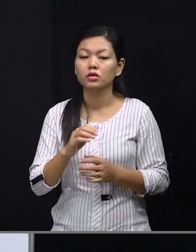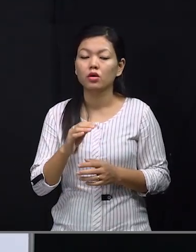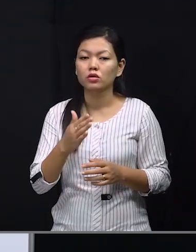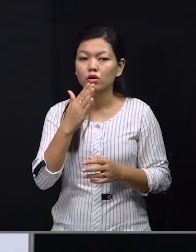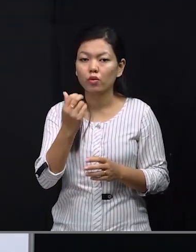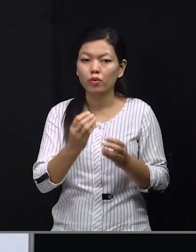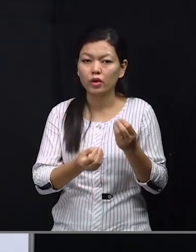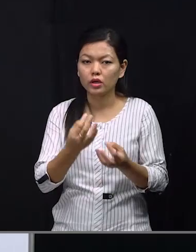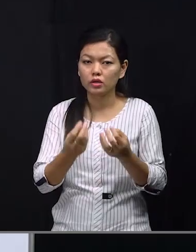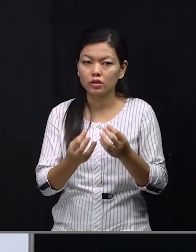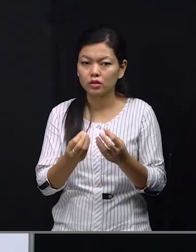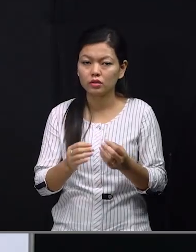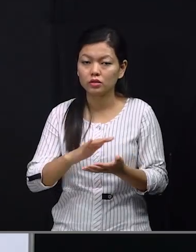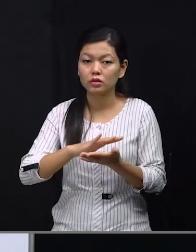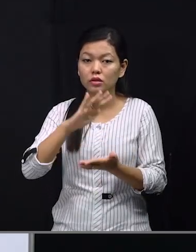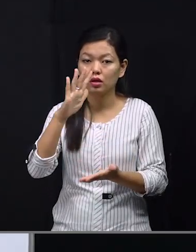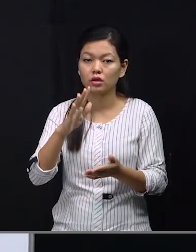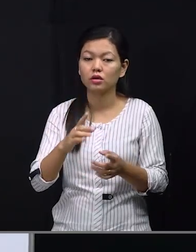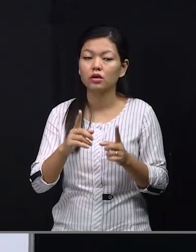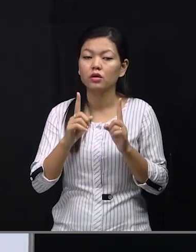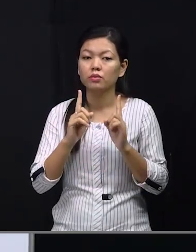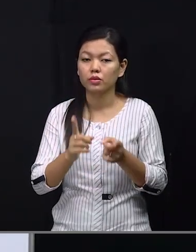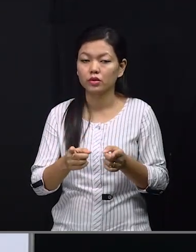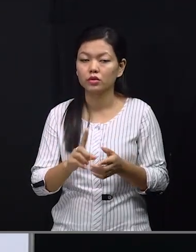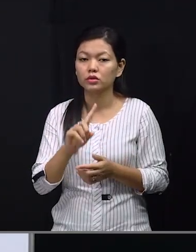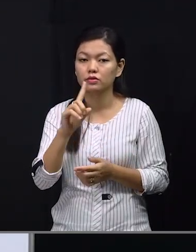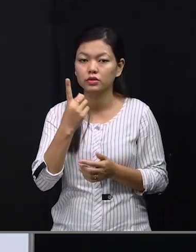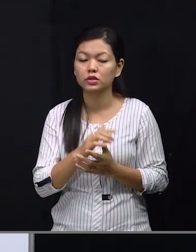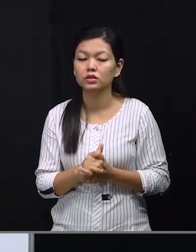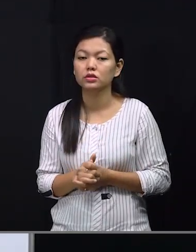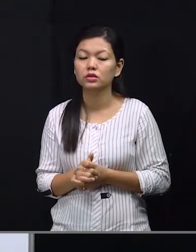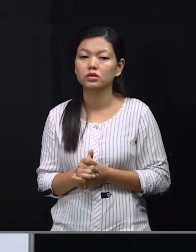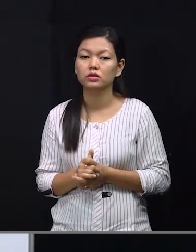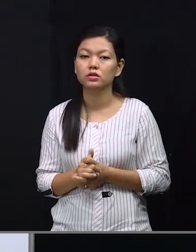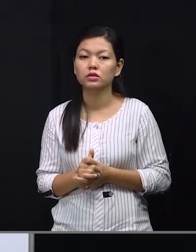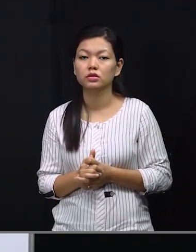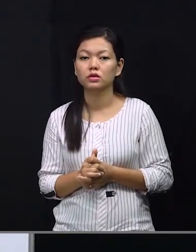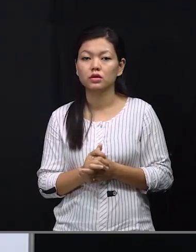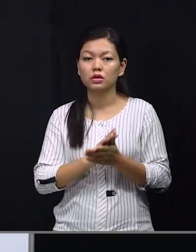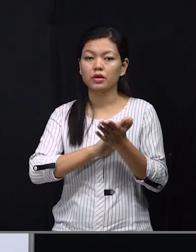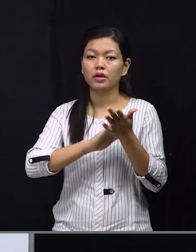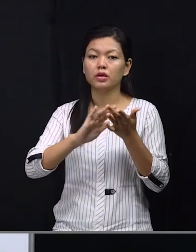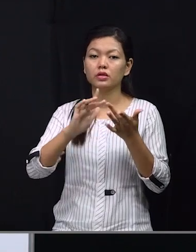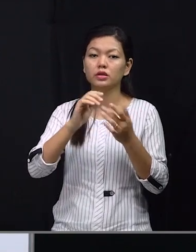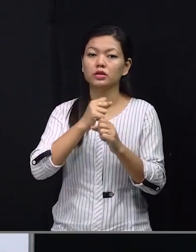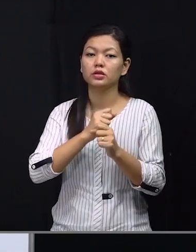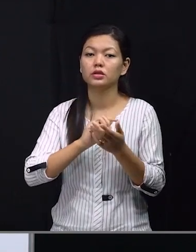parent hydrocarbons. The first reason is because of higher molecular mass.